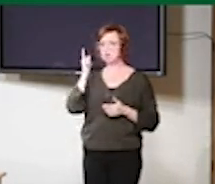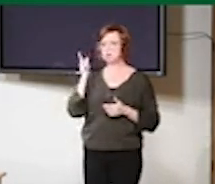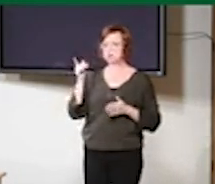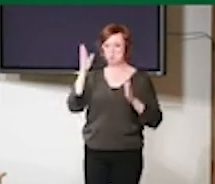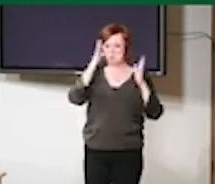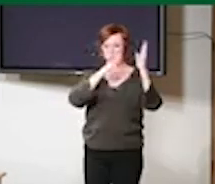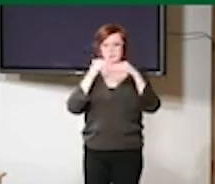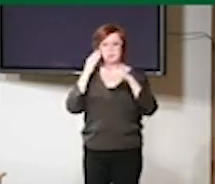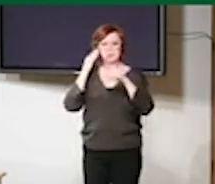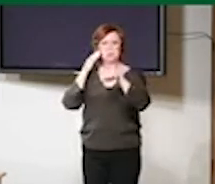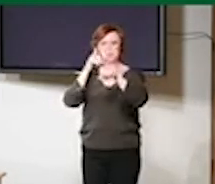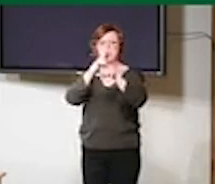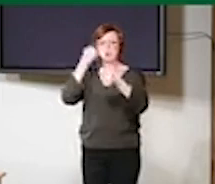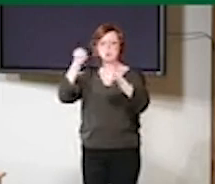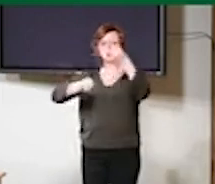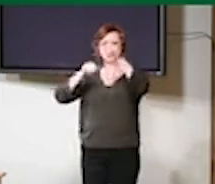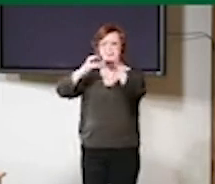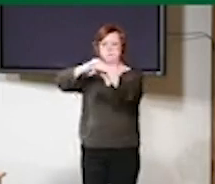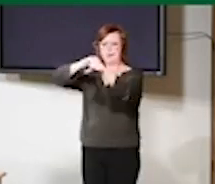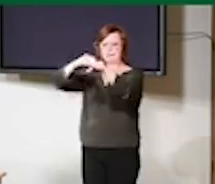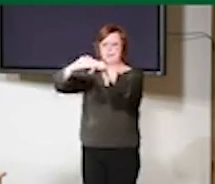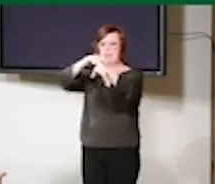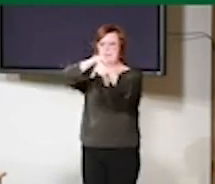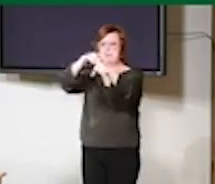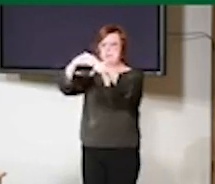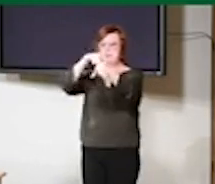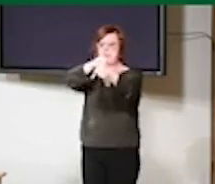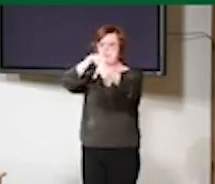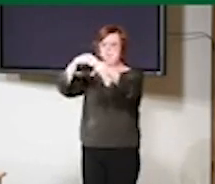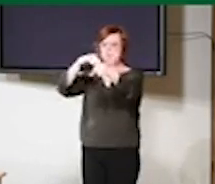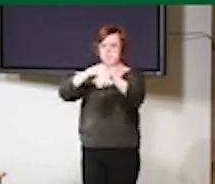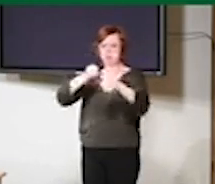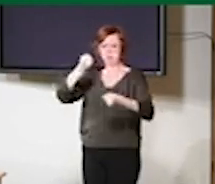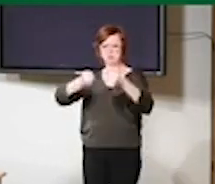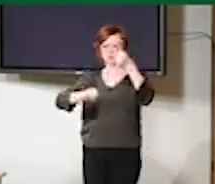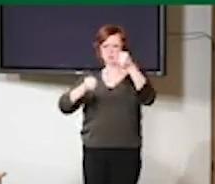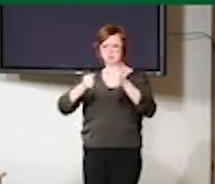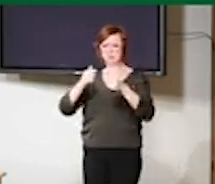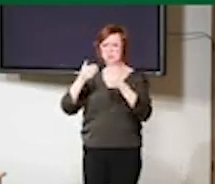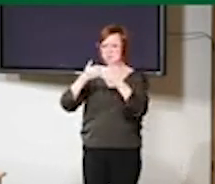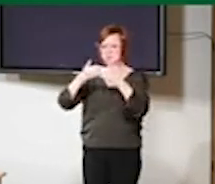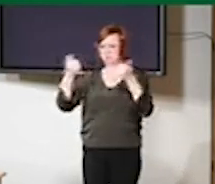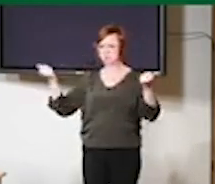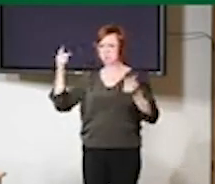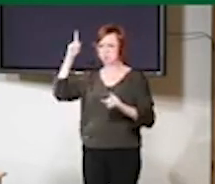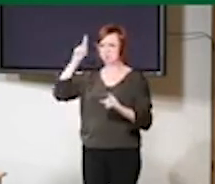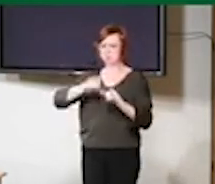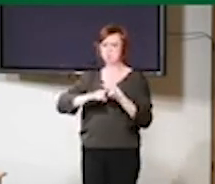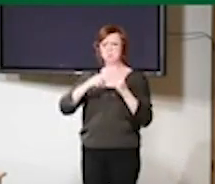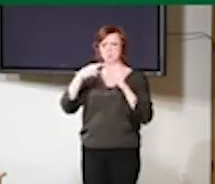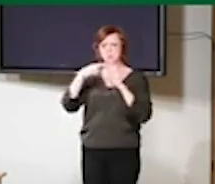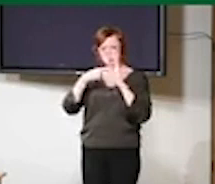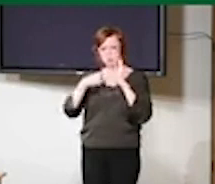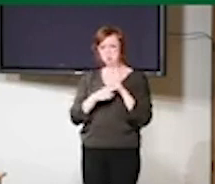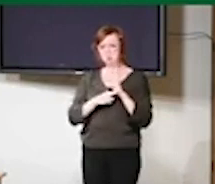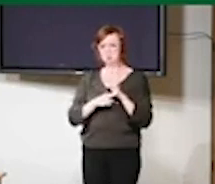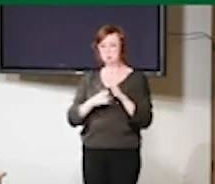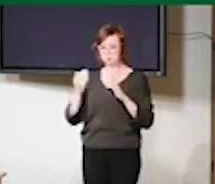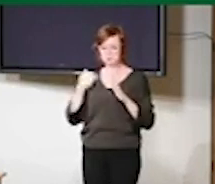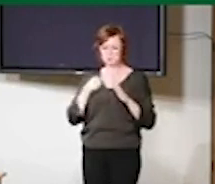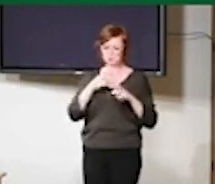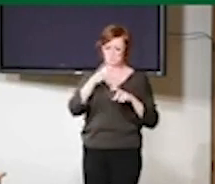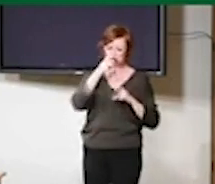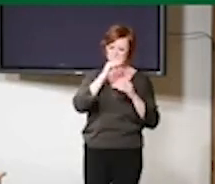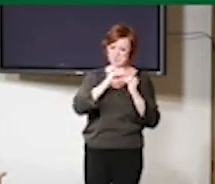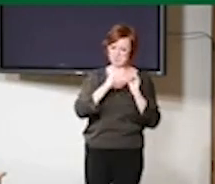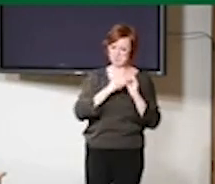take these essential goods and there is a real need for them, but are you not concerned about the safety risks that might be creating by removing their kind of